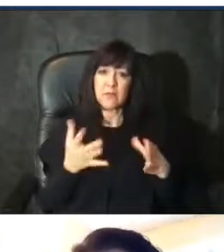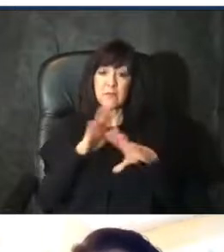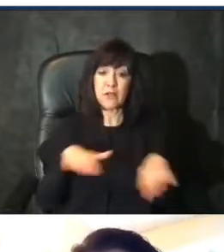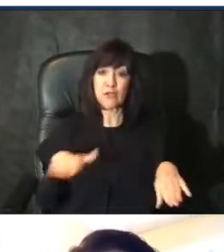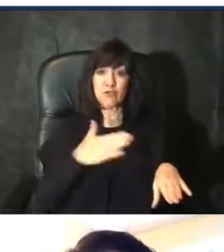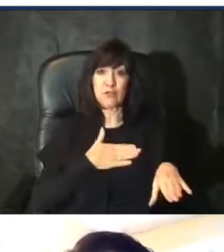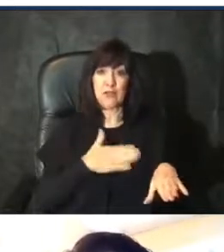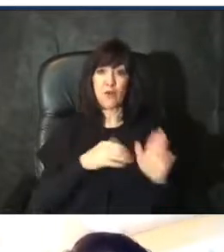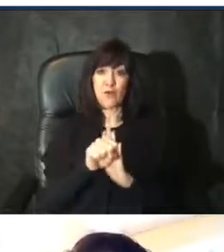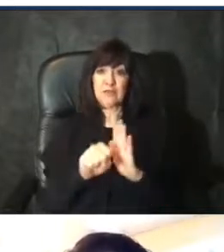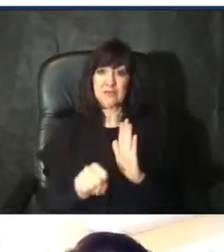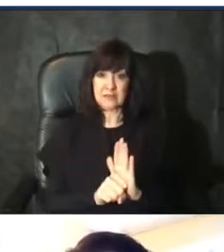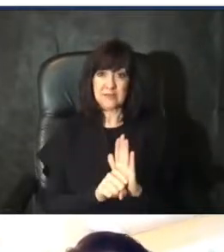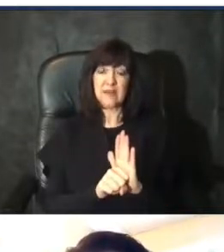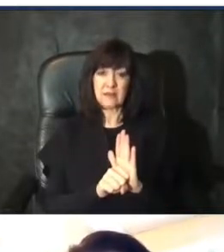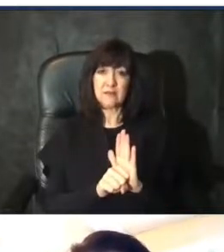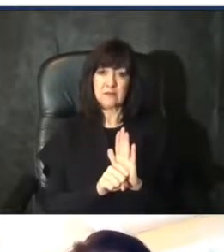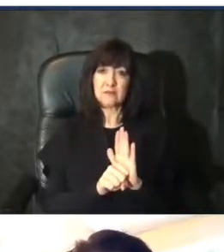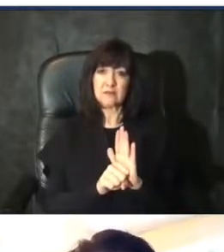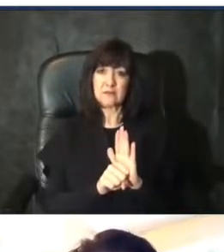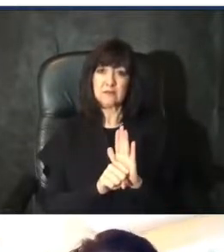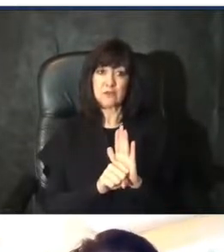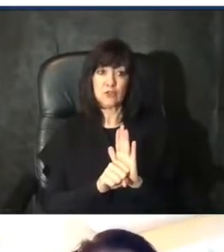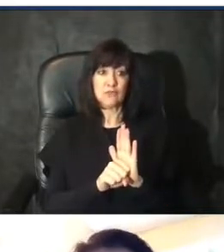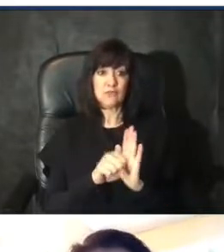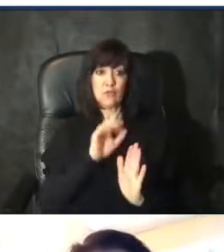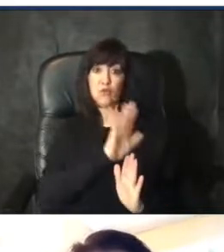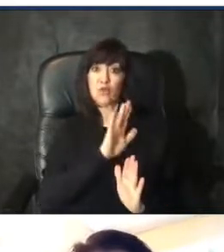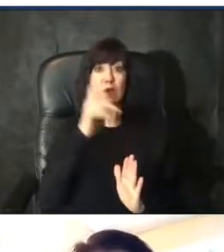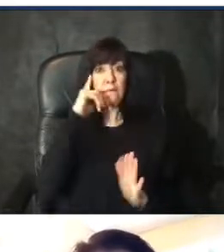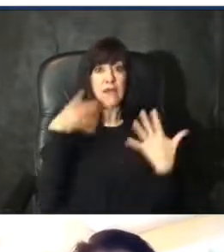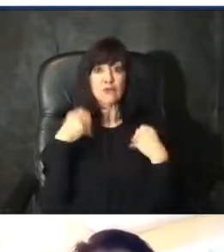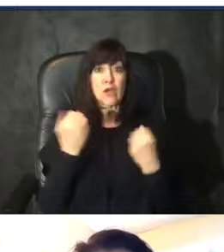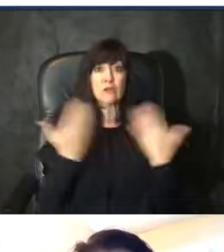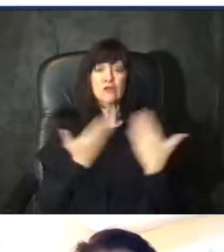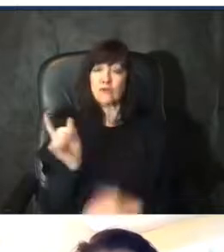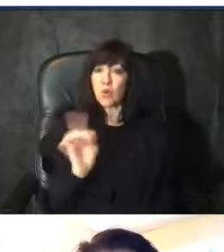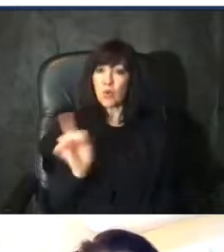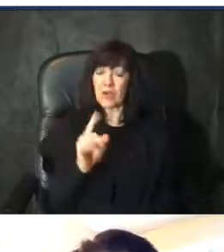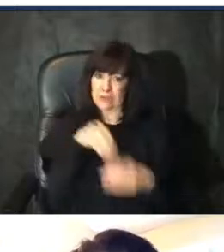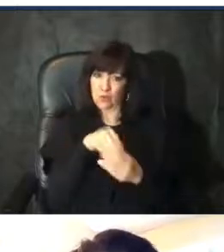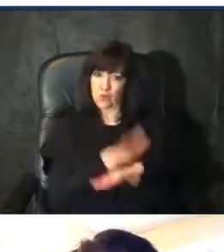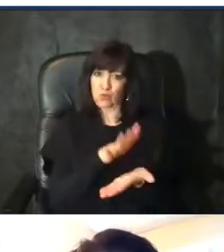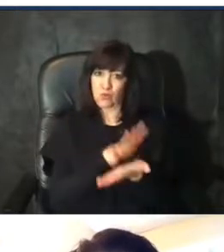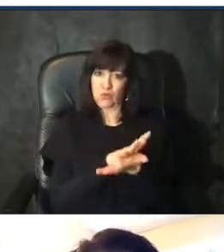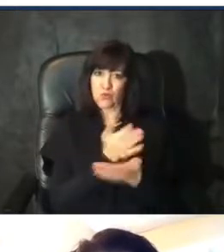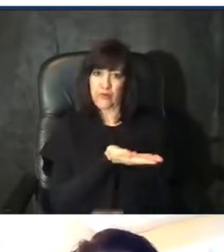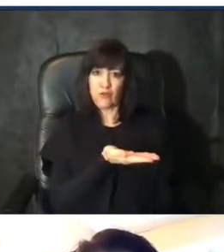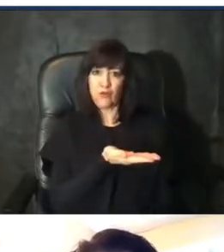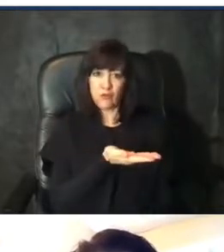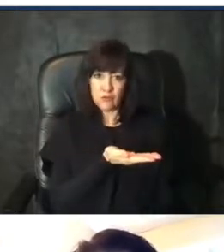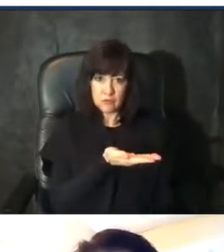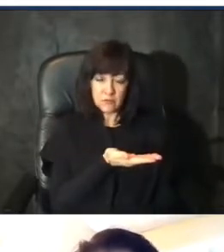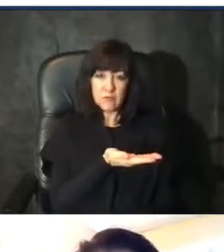state actually receive their mental health services in school. And for many of them, actually, school is the